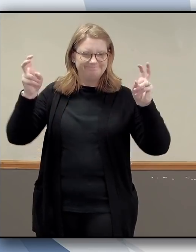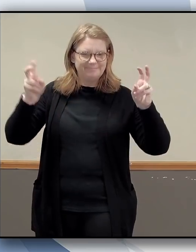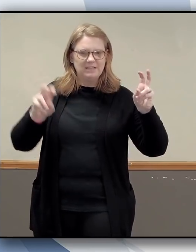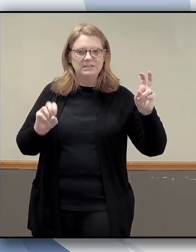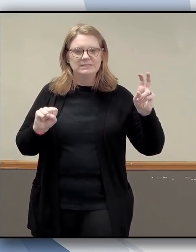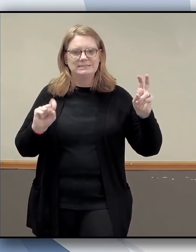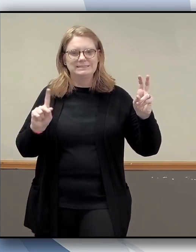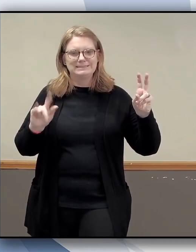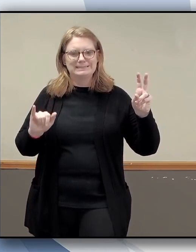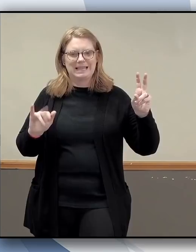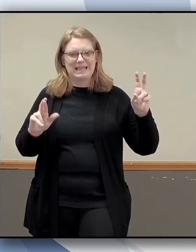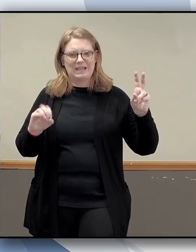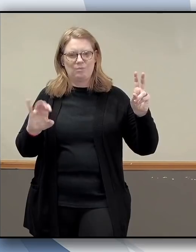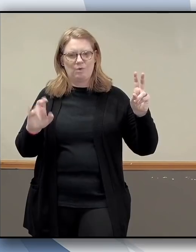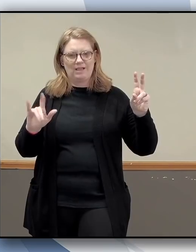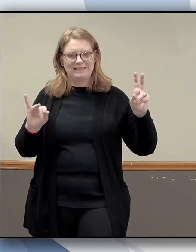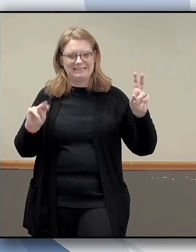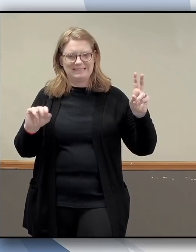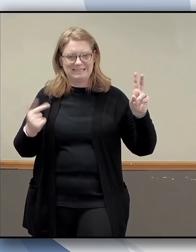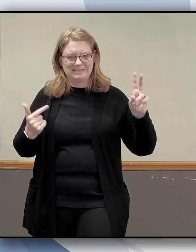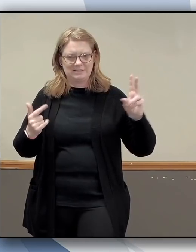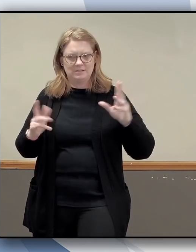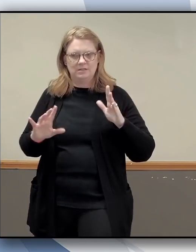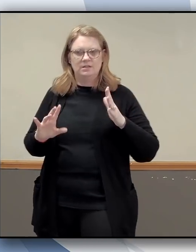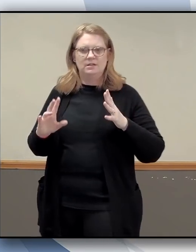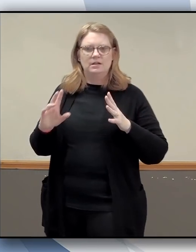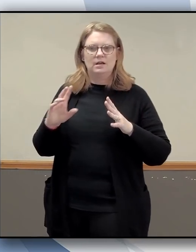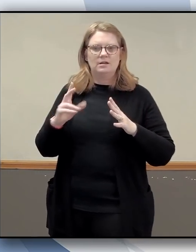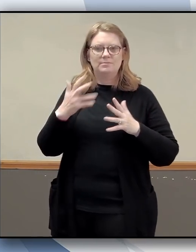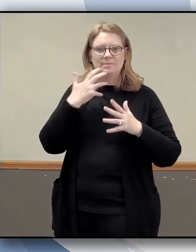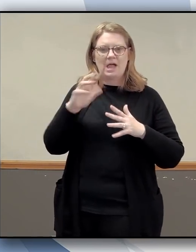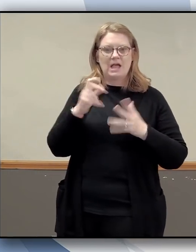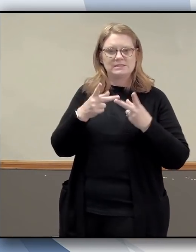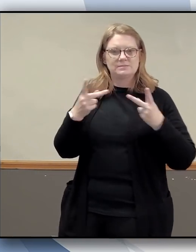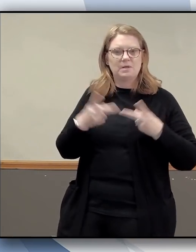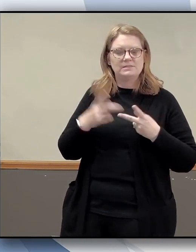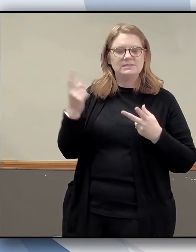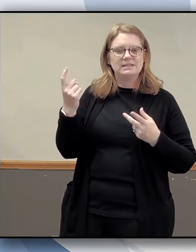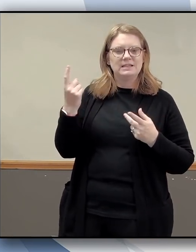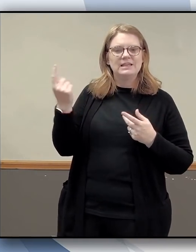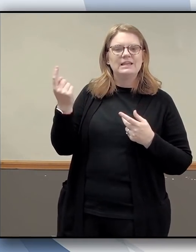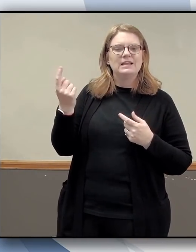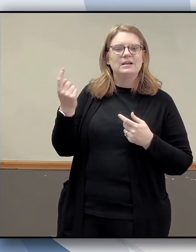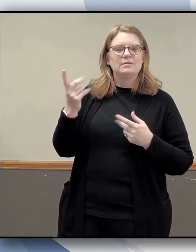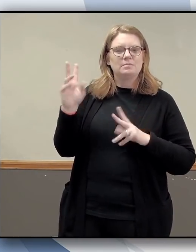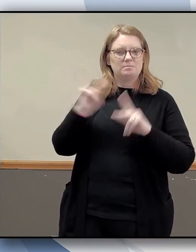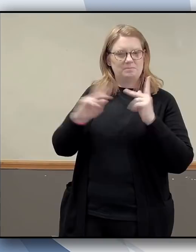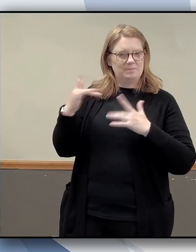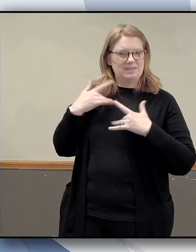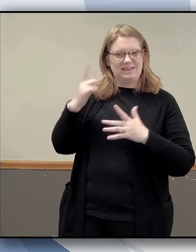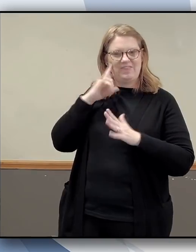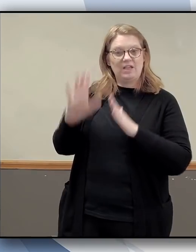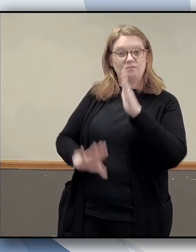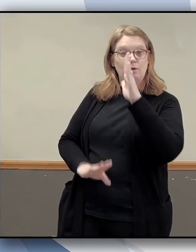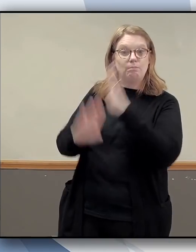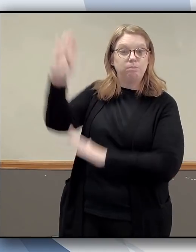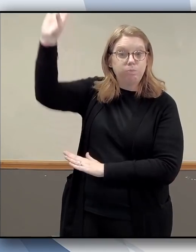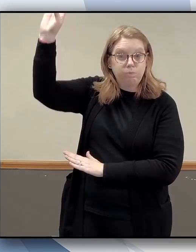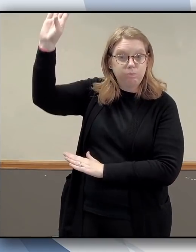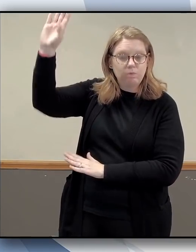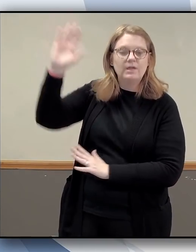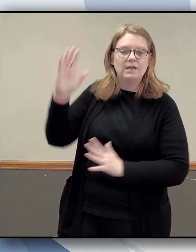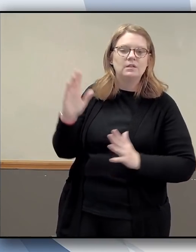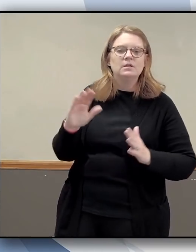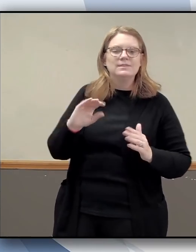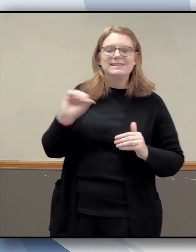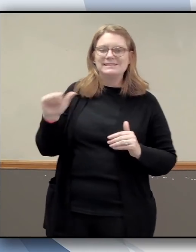trends in hotspots, and I got to look back on this thing. But the thing that everybody's, talking about skyrocketing, this is a comparison to other